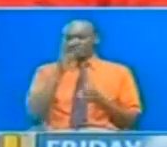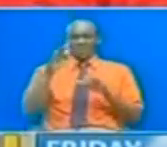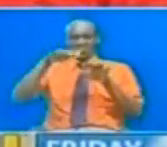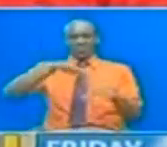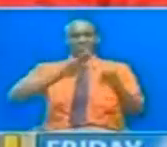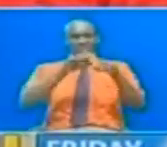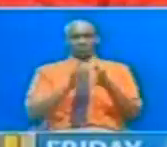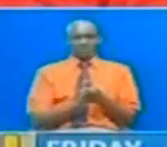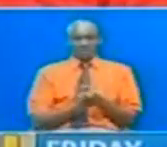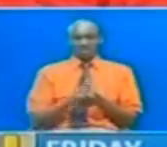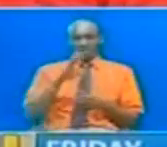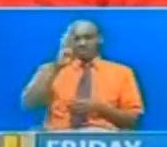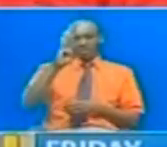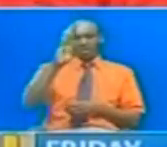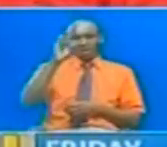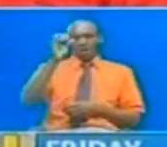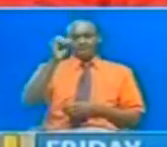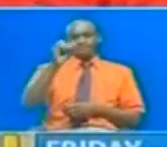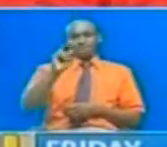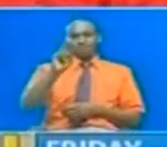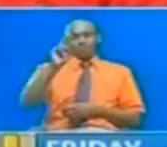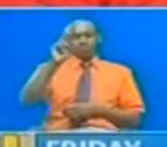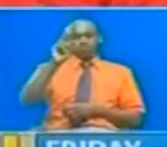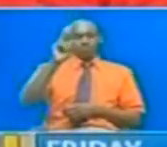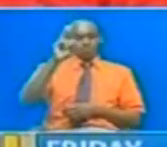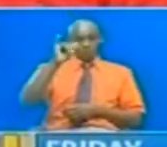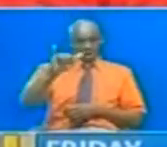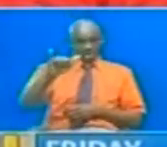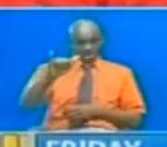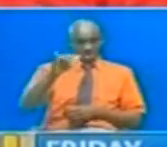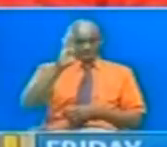say a buoy? A boy, that is the pronounce the